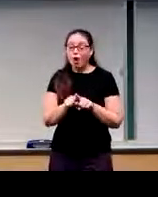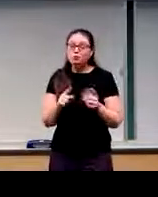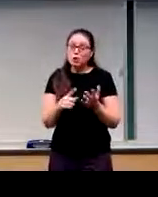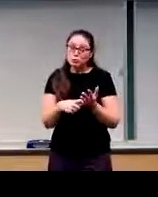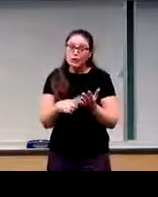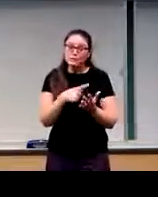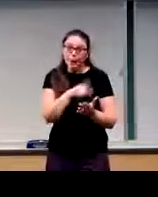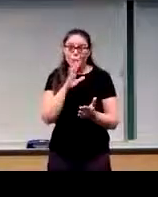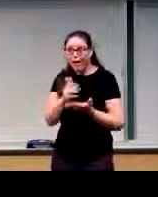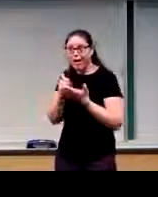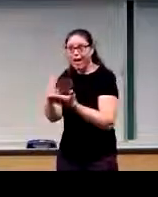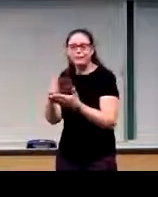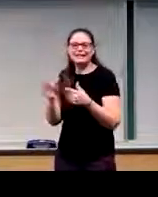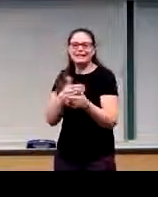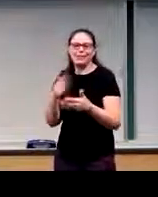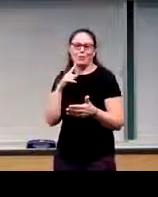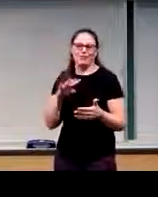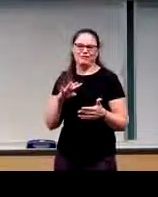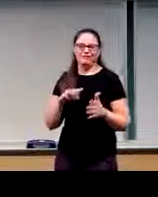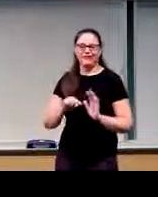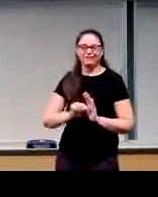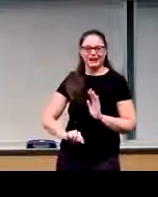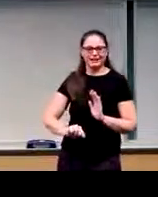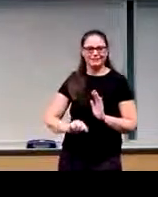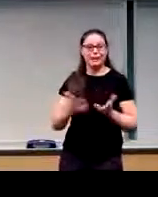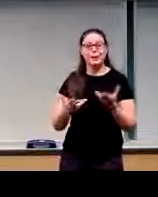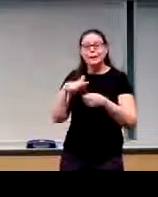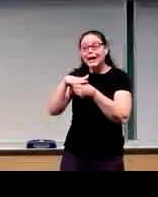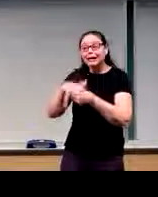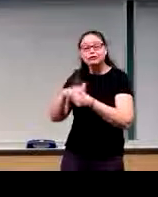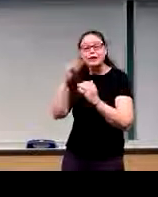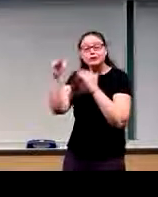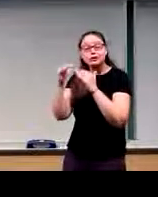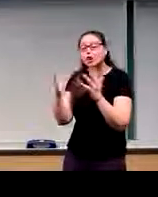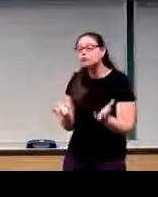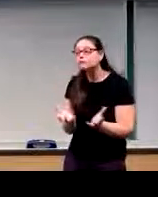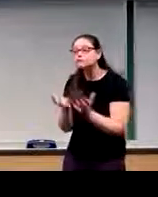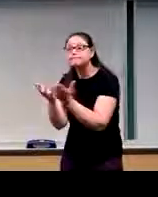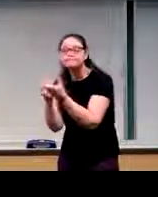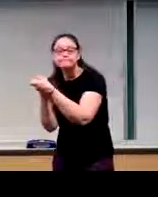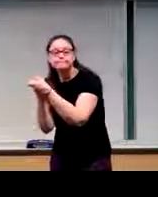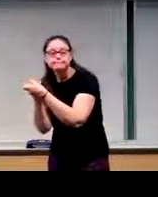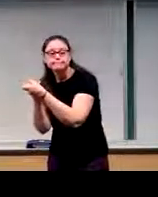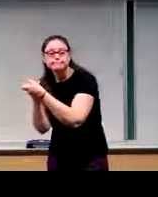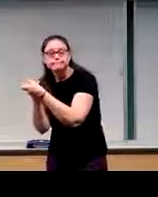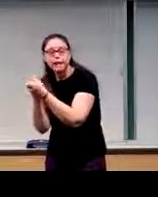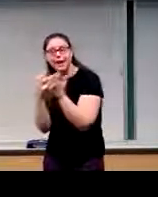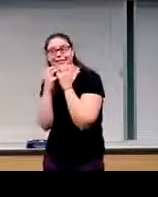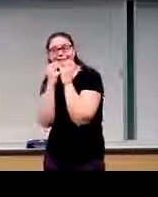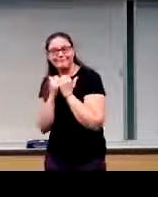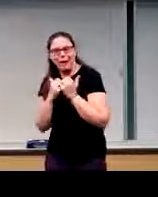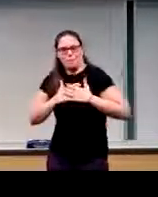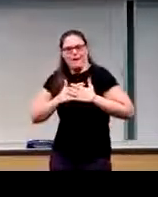to themselves. For example, toddlers will provide a distressed adult with a resource that the child values for